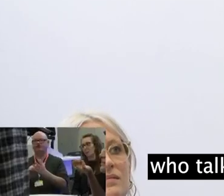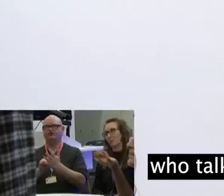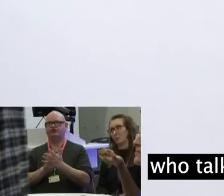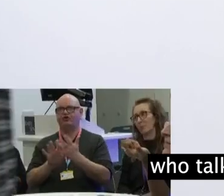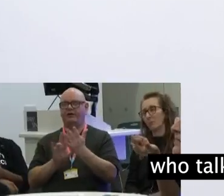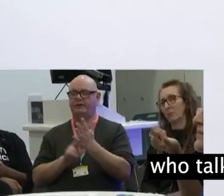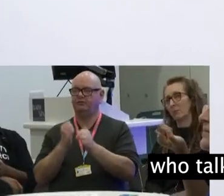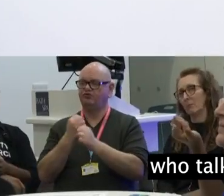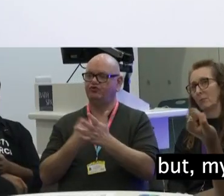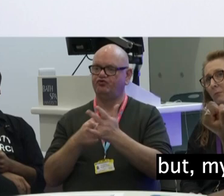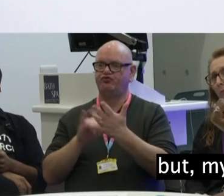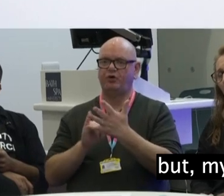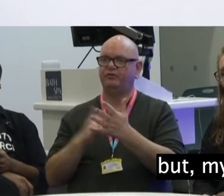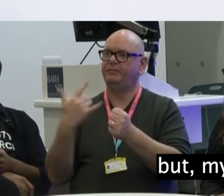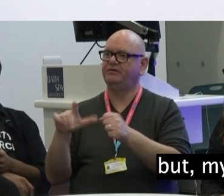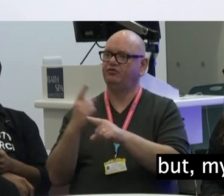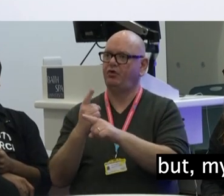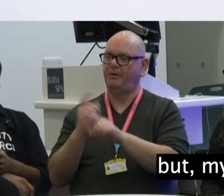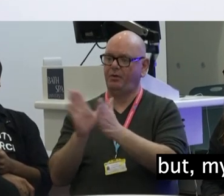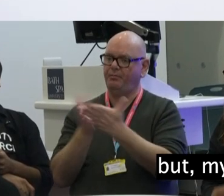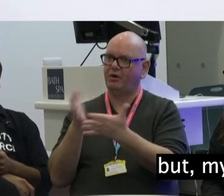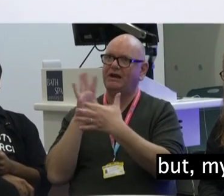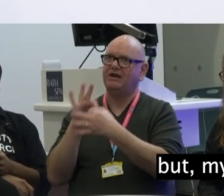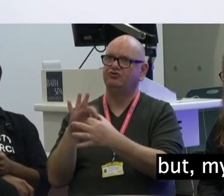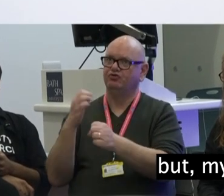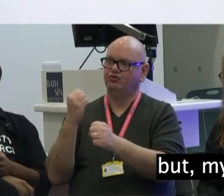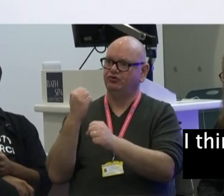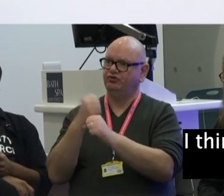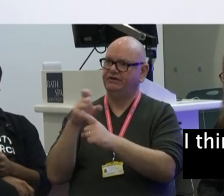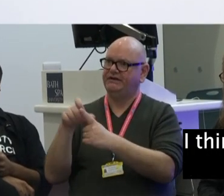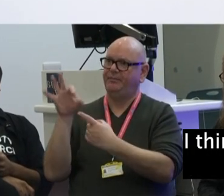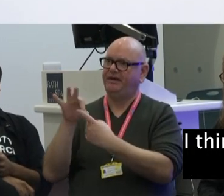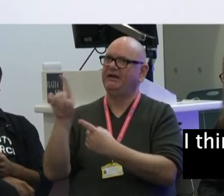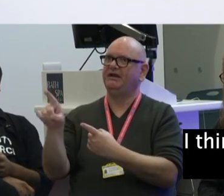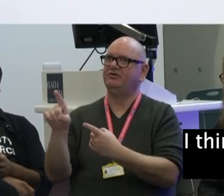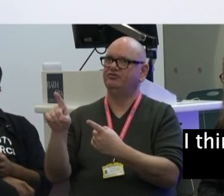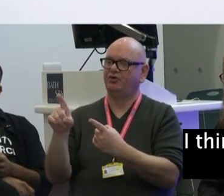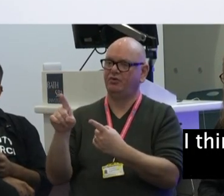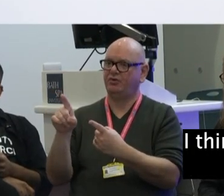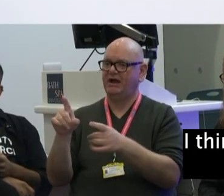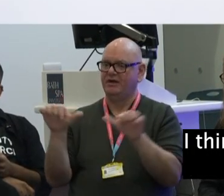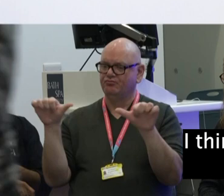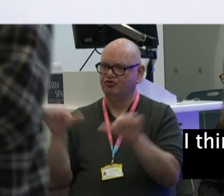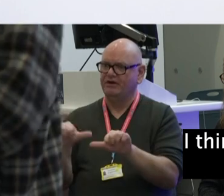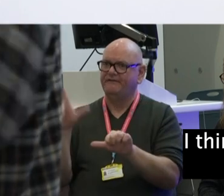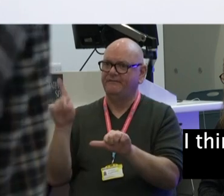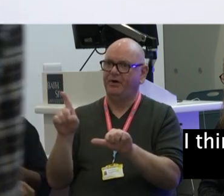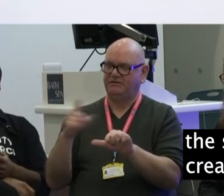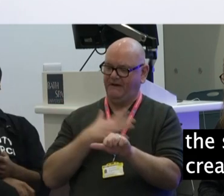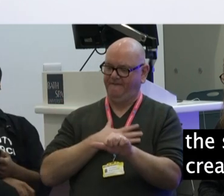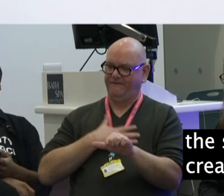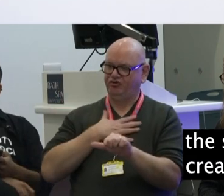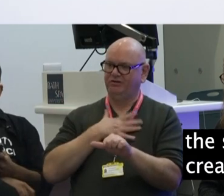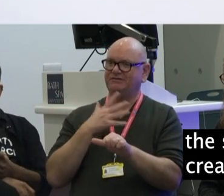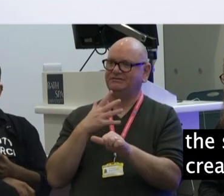book, GDP, a brief but, my notes say a brief but addiction history, I think it's a brief but affectionate history, about GDP,